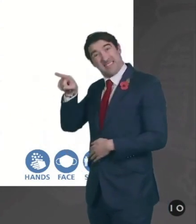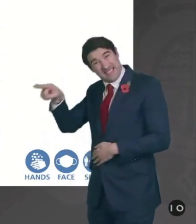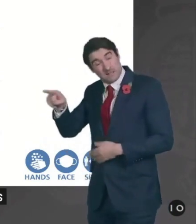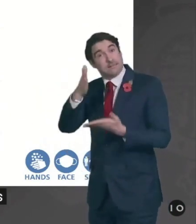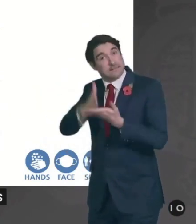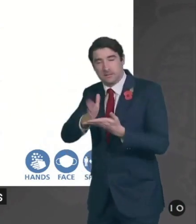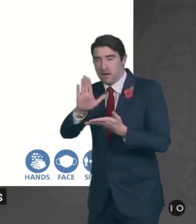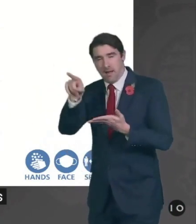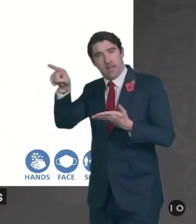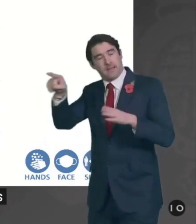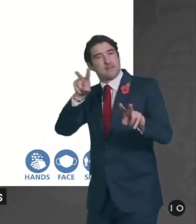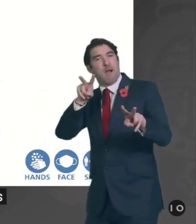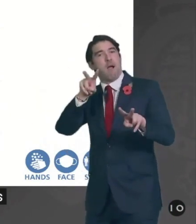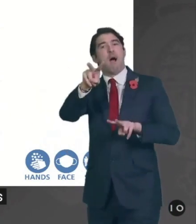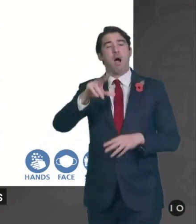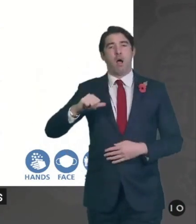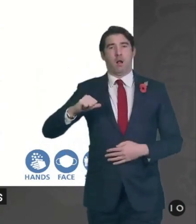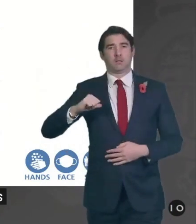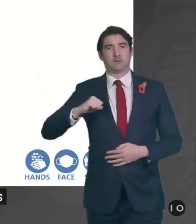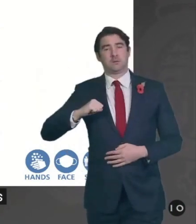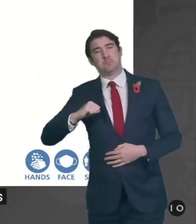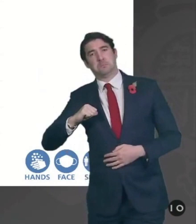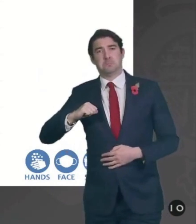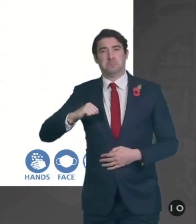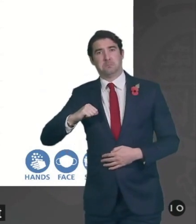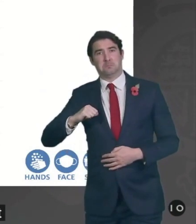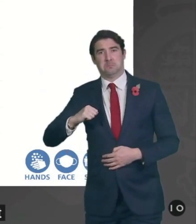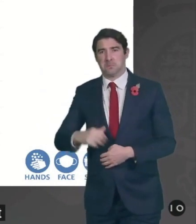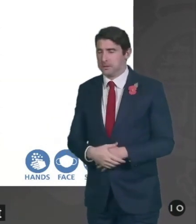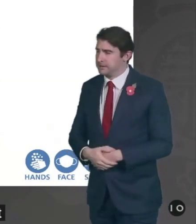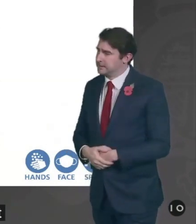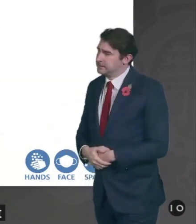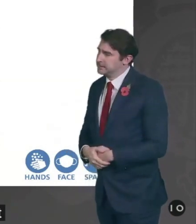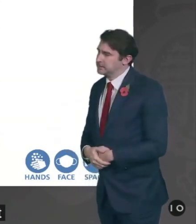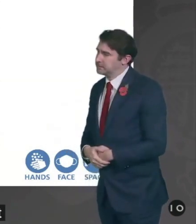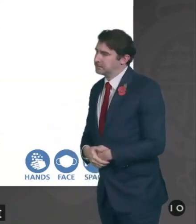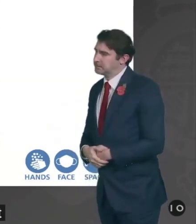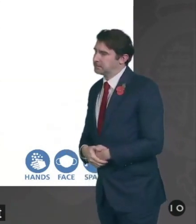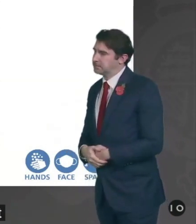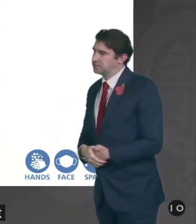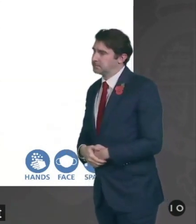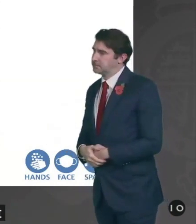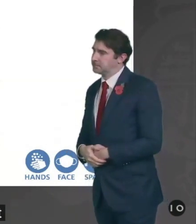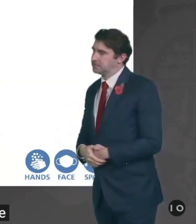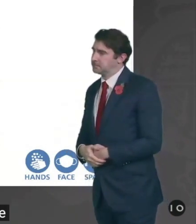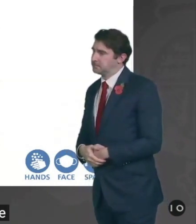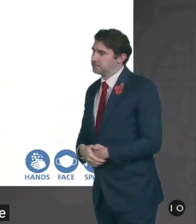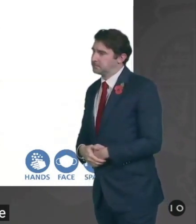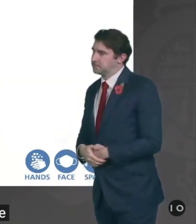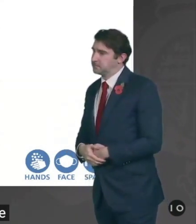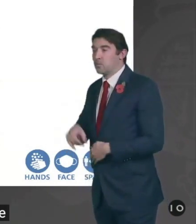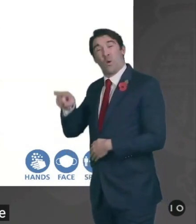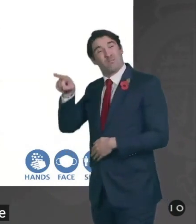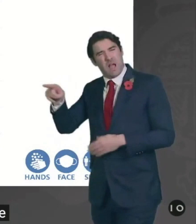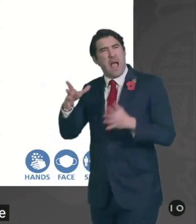period. So this is early work scenarios looking at this on the assumptions of R, different groups, and as you can